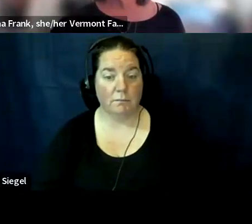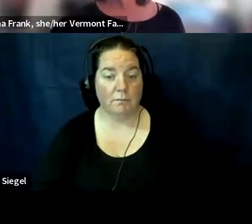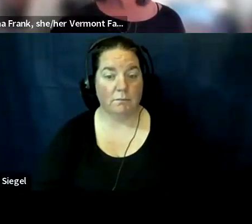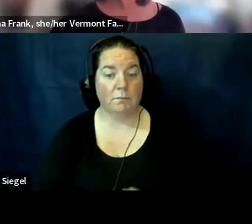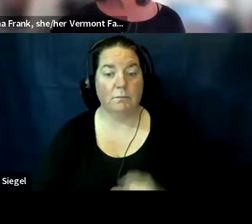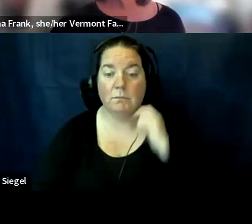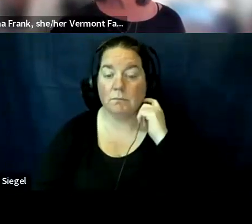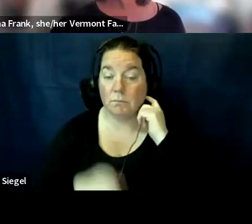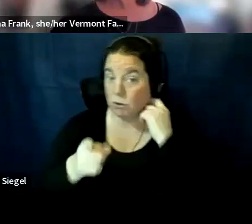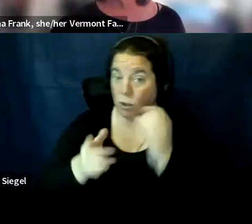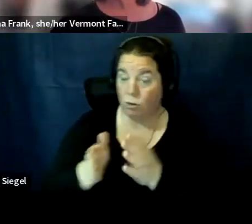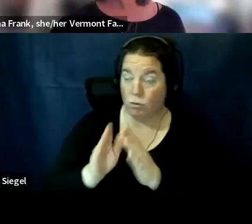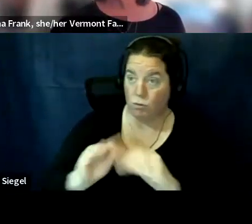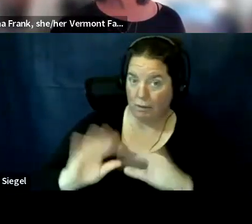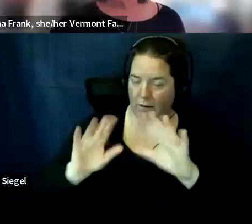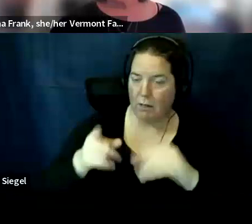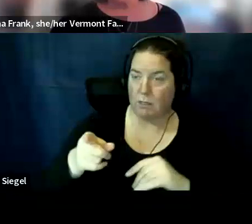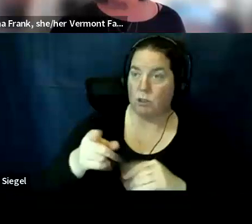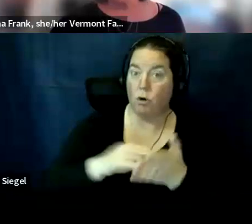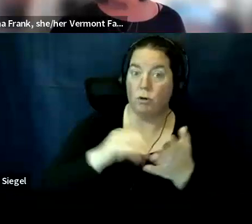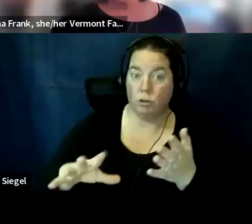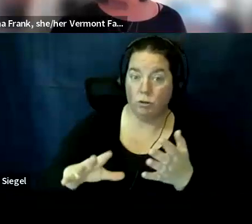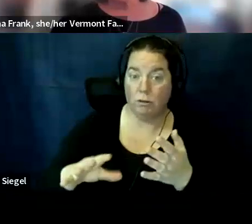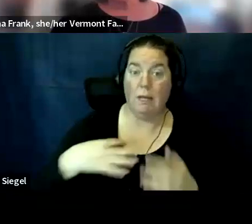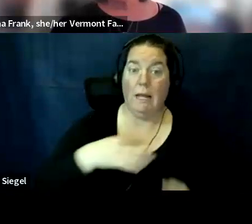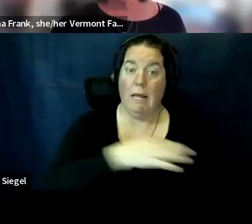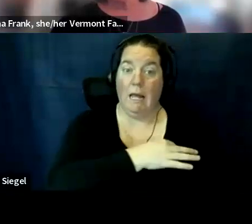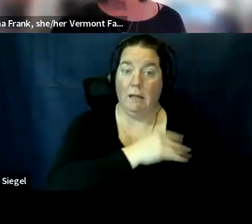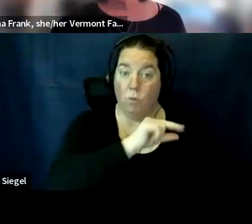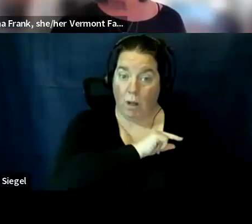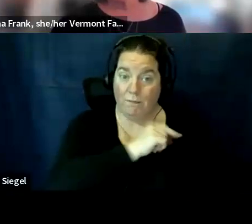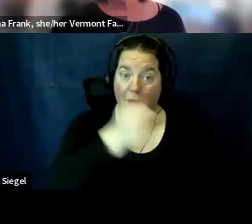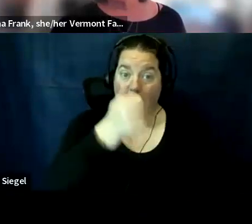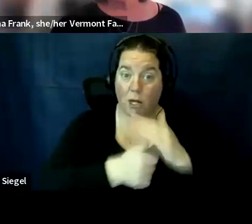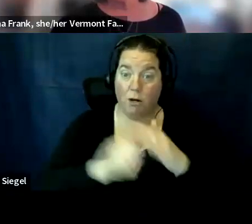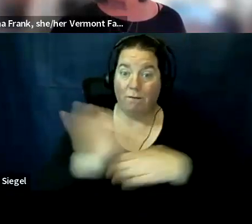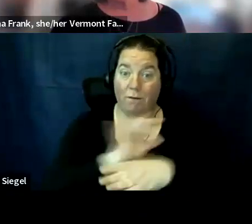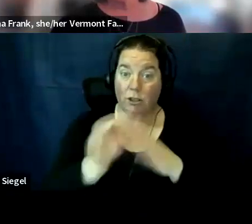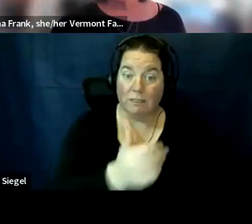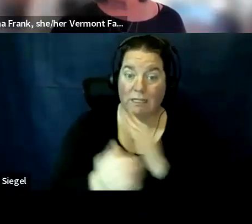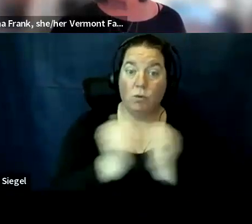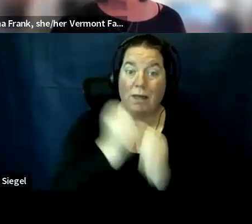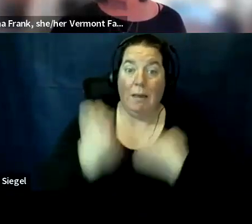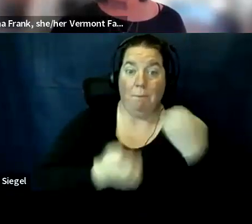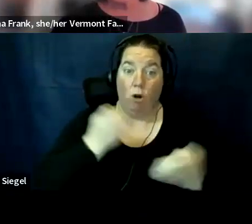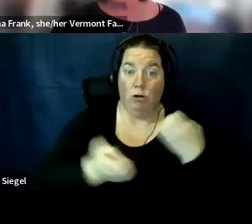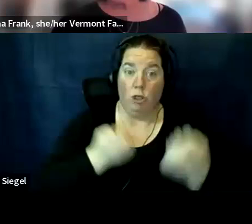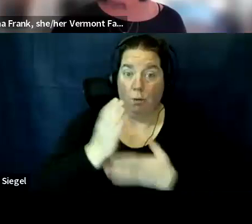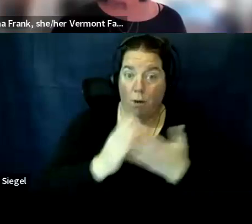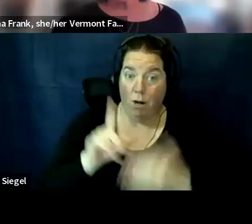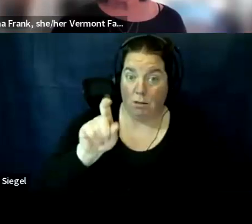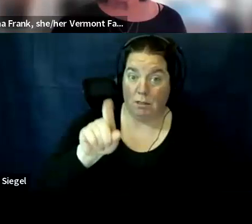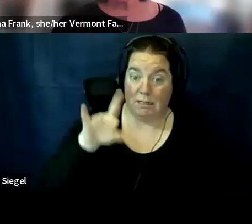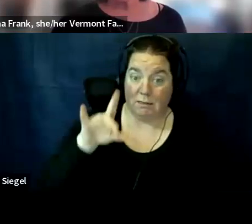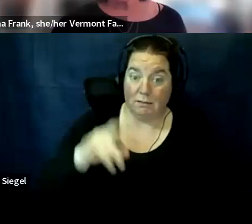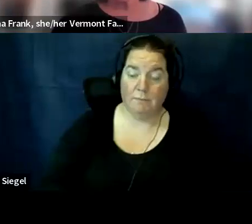So you're asking if a student can be found eligible under functional skills. Right, with the After July 1. emotional piece, that